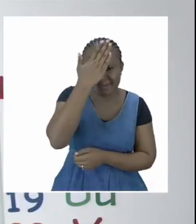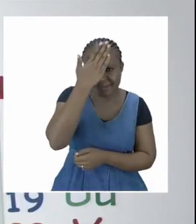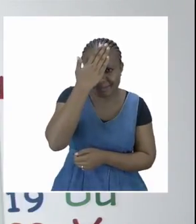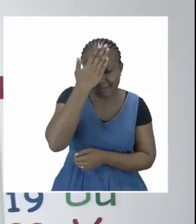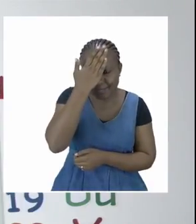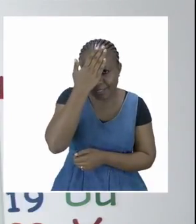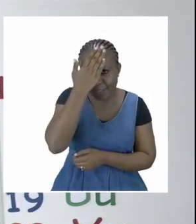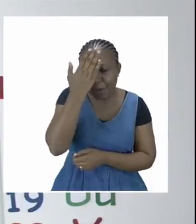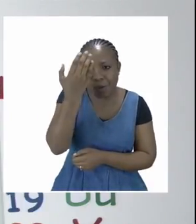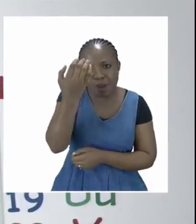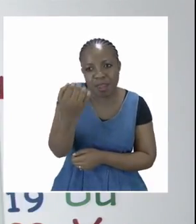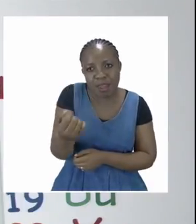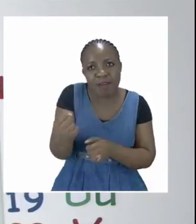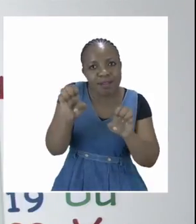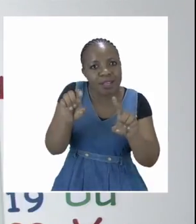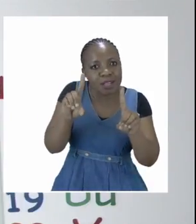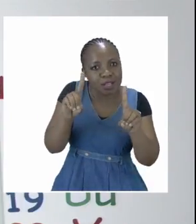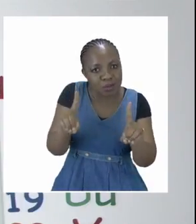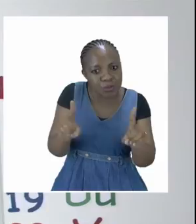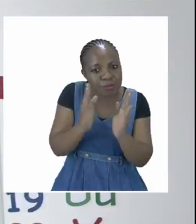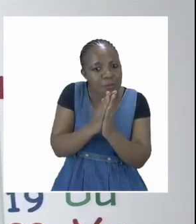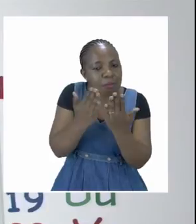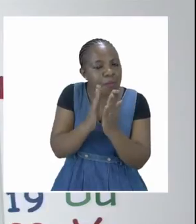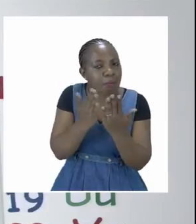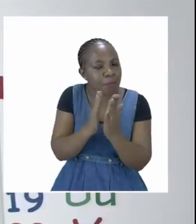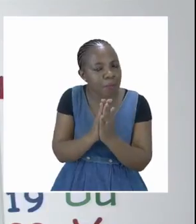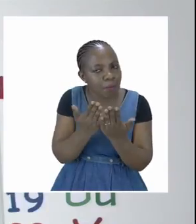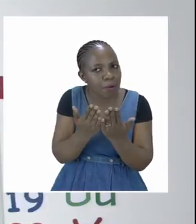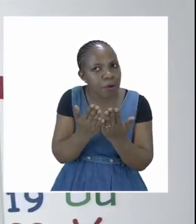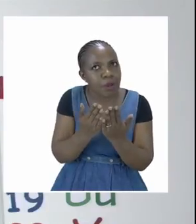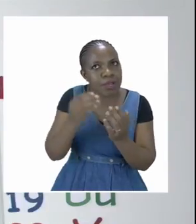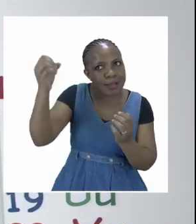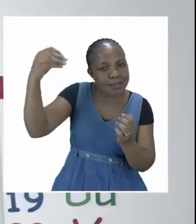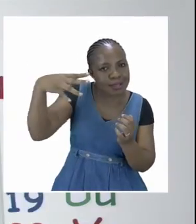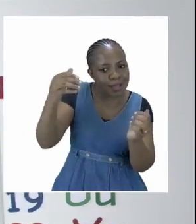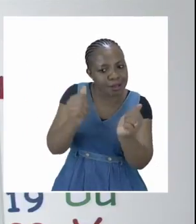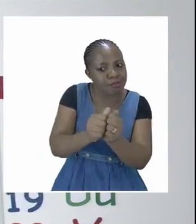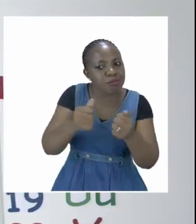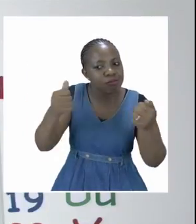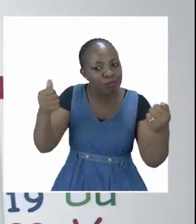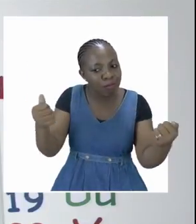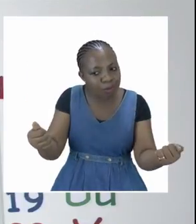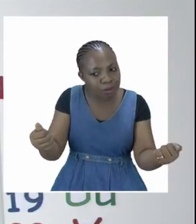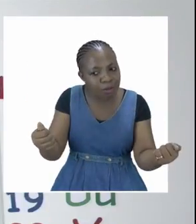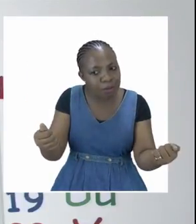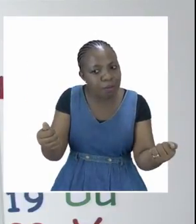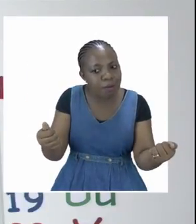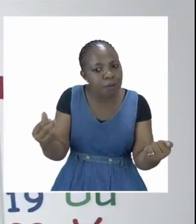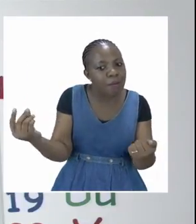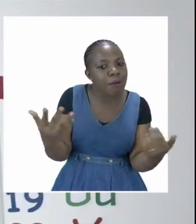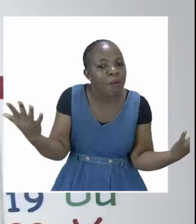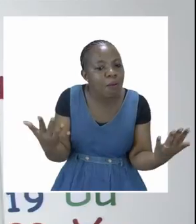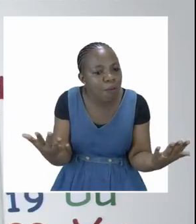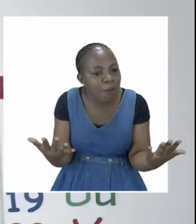booklet in our daily newspaper, street sales, or at your school every Monday